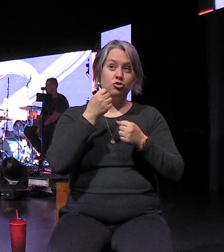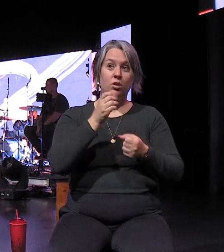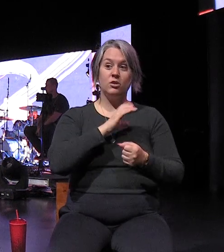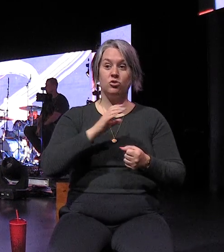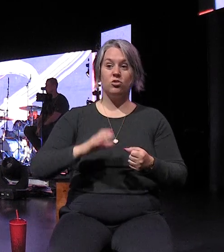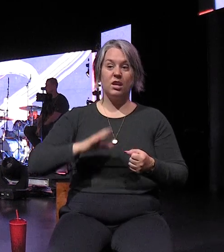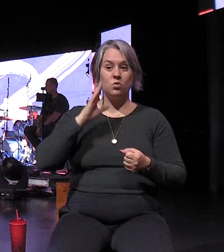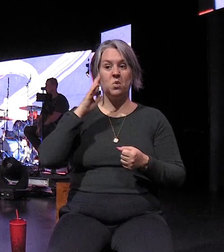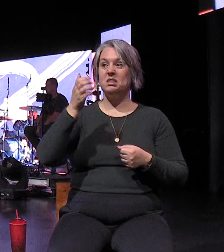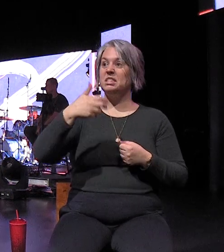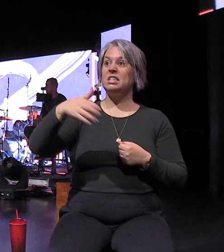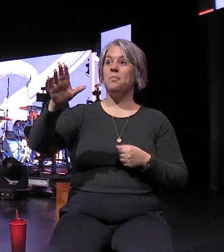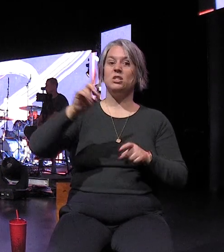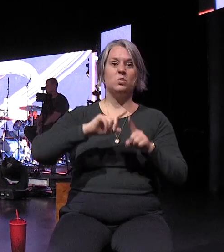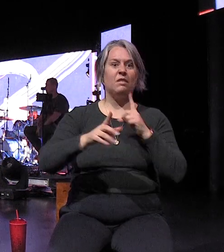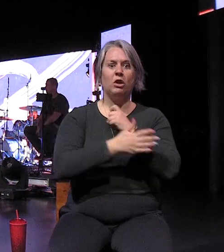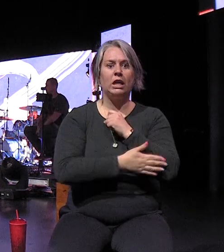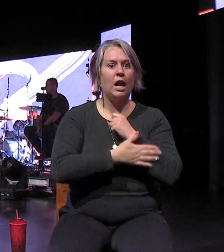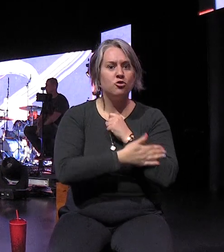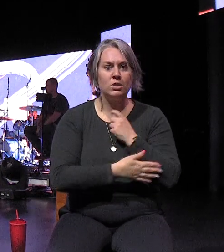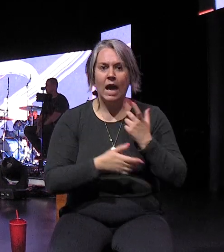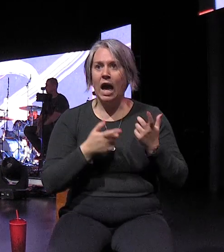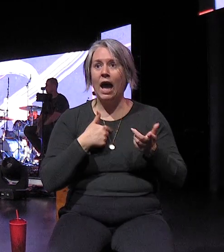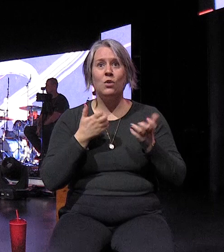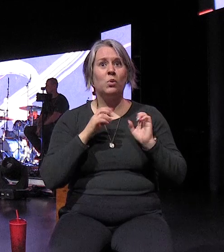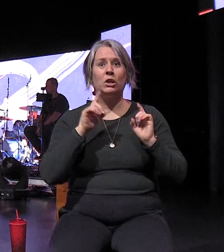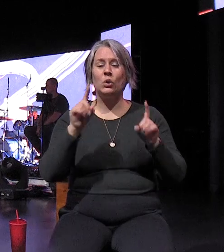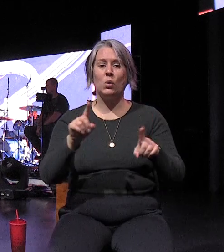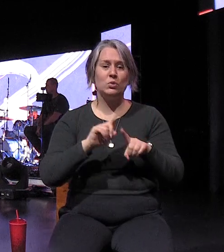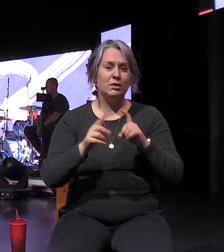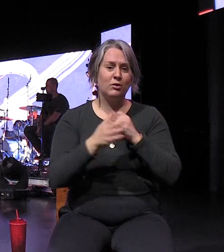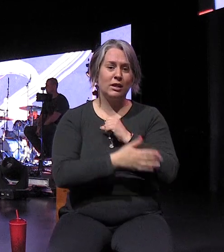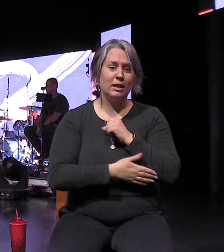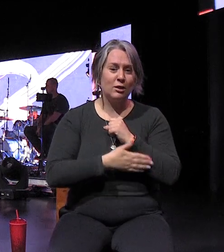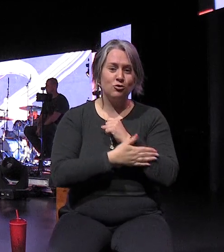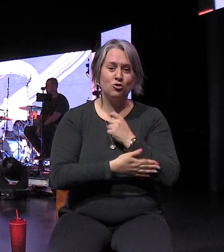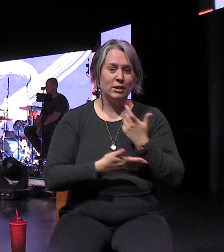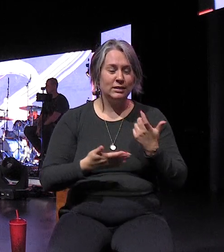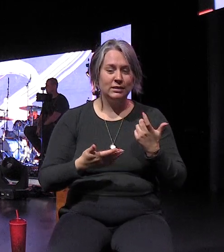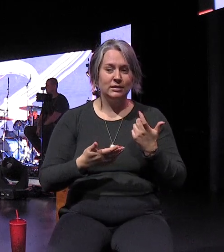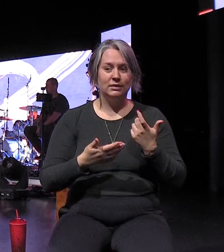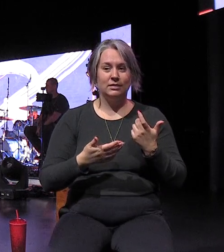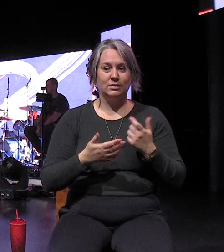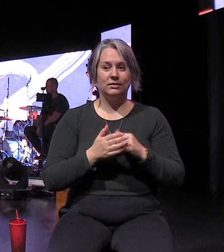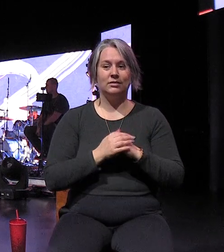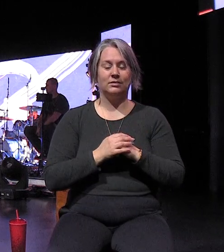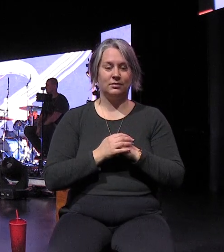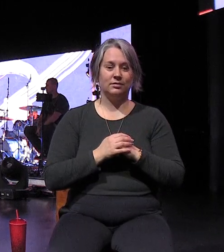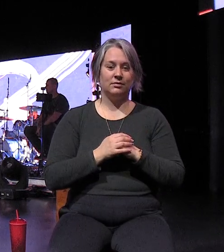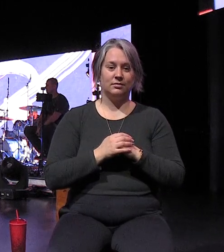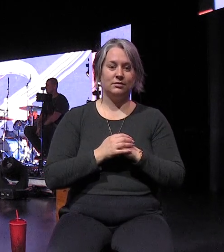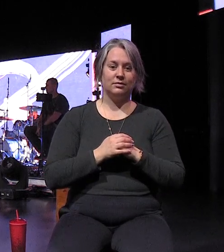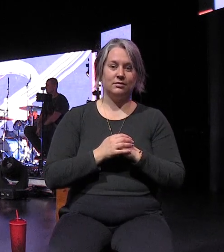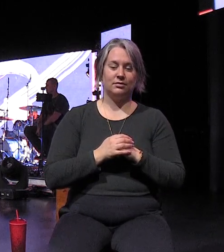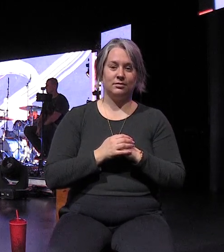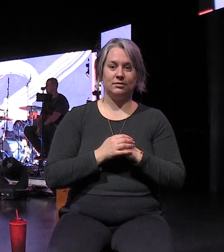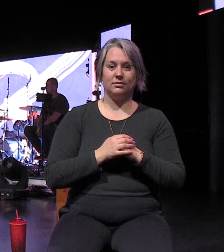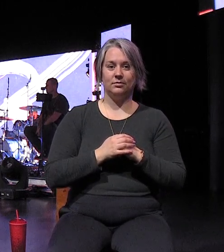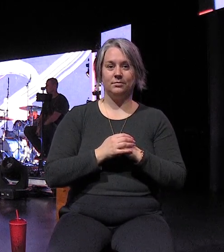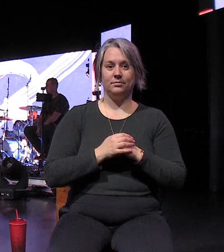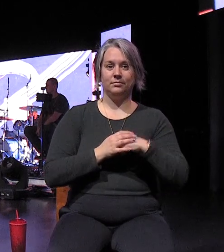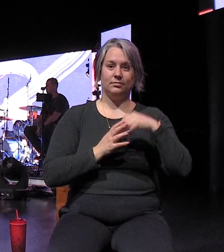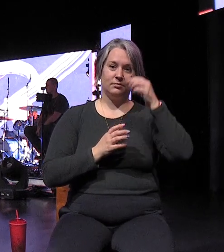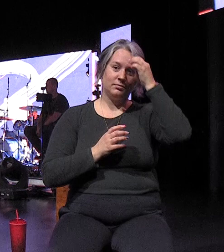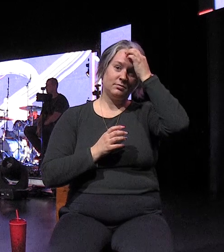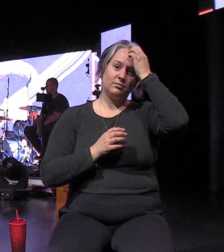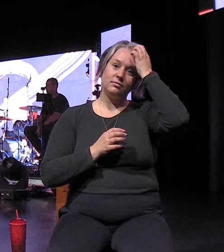to Timbuktu or somewhere. I always wondered where that was. Someone after first service came up and showed me where it is. It's some place in northern